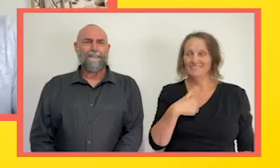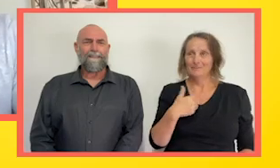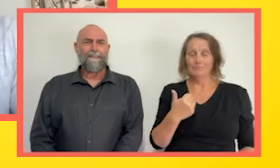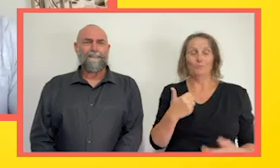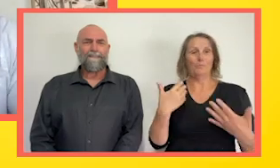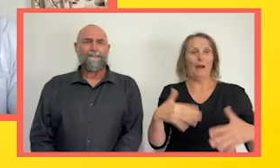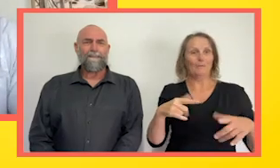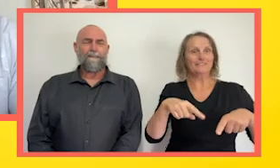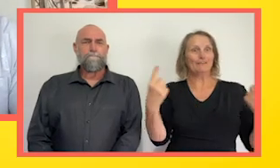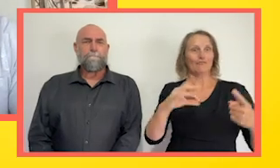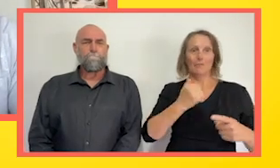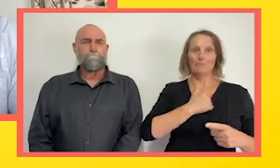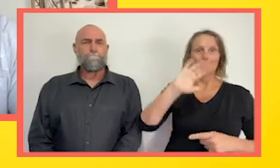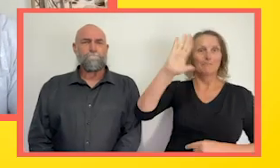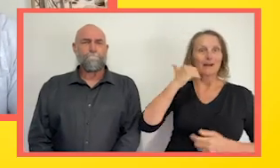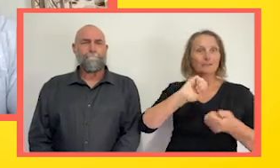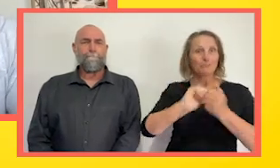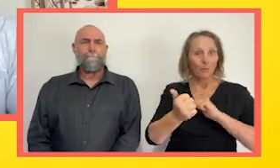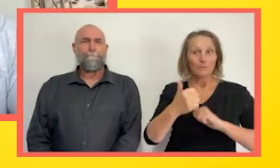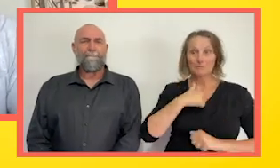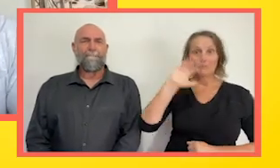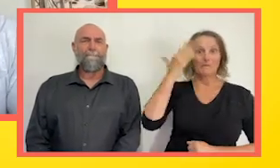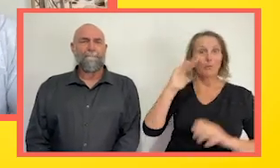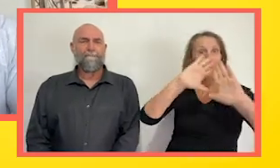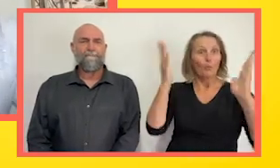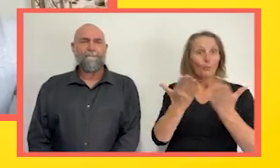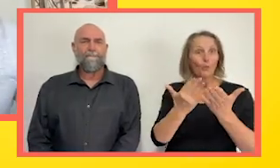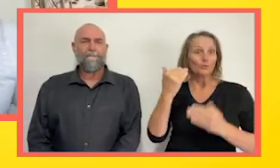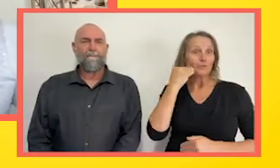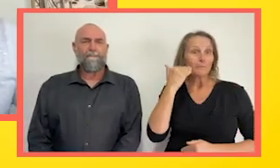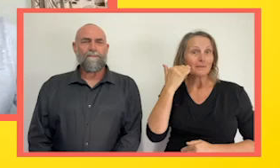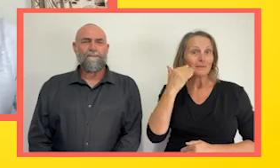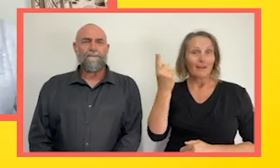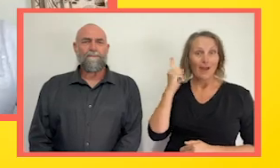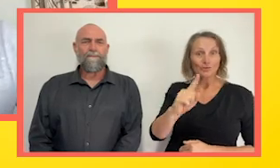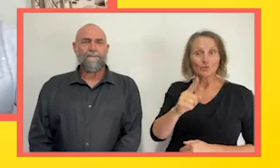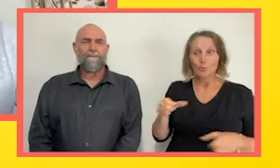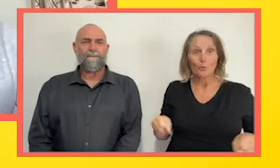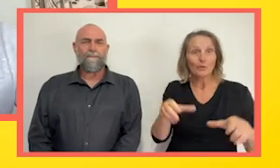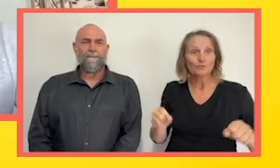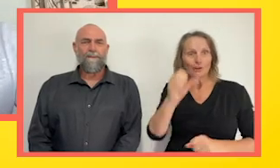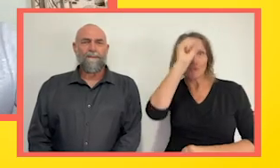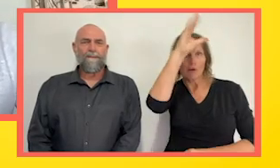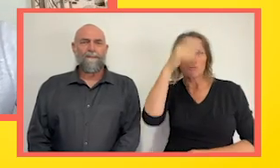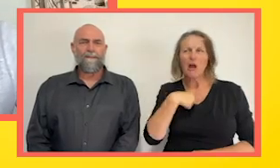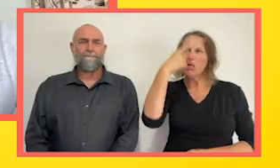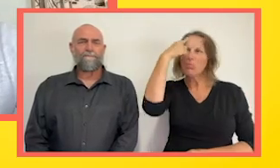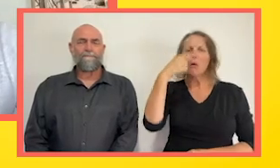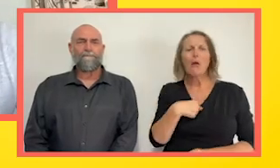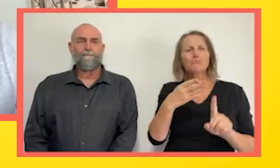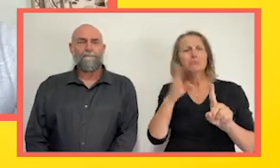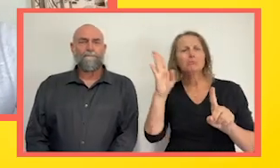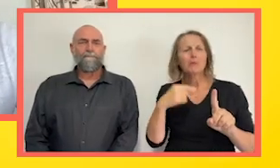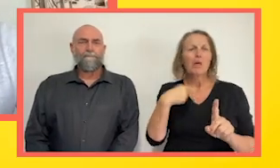quite the off-season coming off the back of world champs last year, being a world champion in wheelchair rugby, and I thought, you know what, let's have a go at